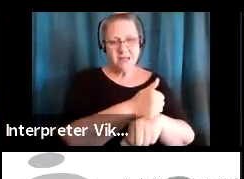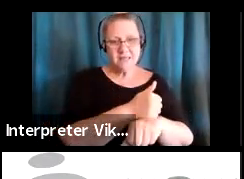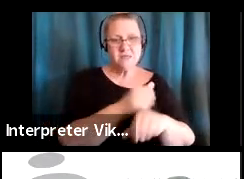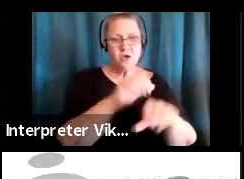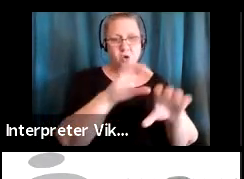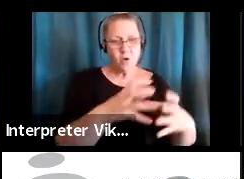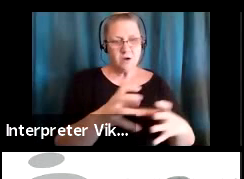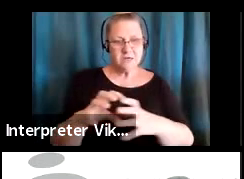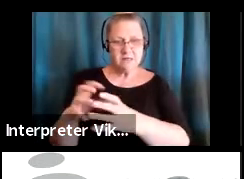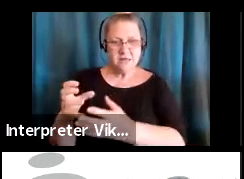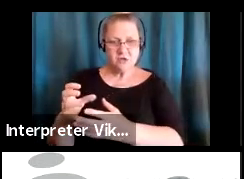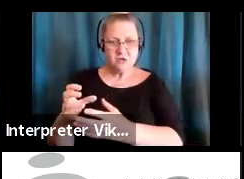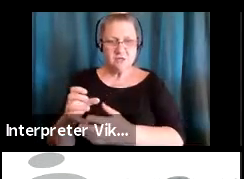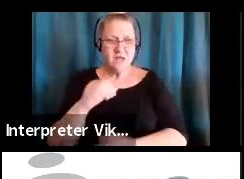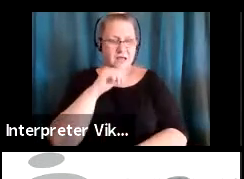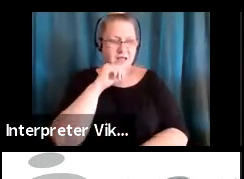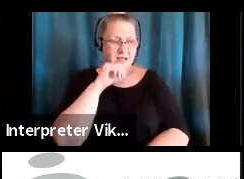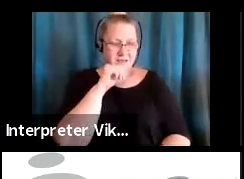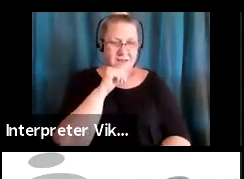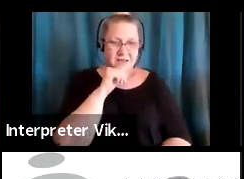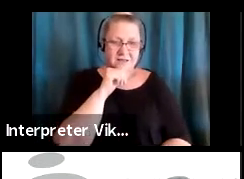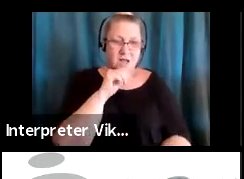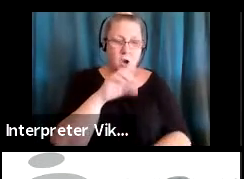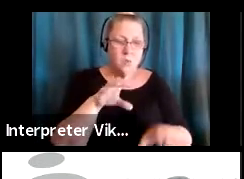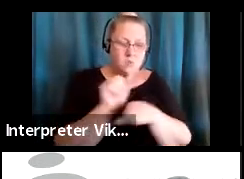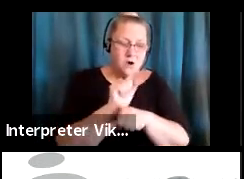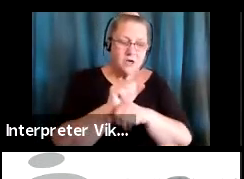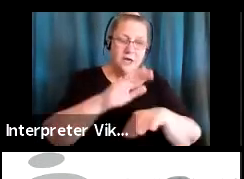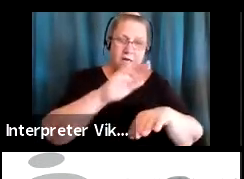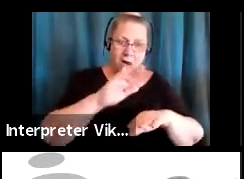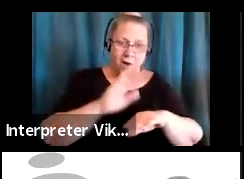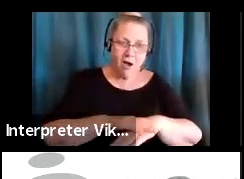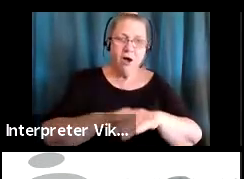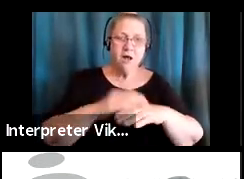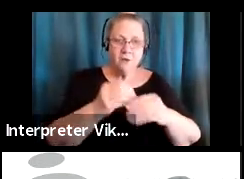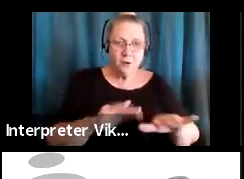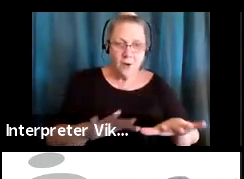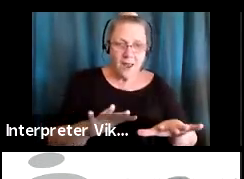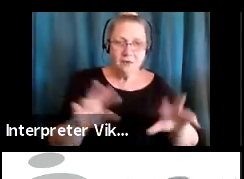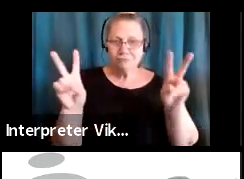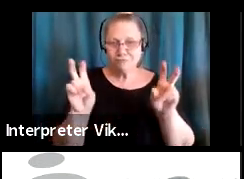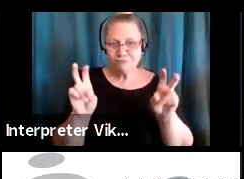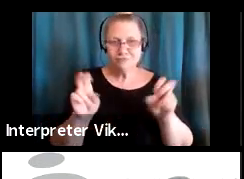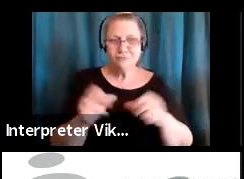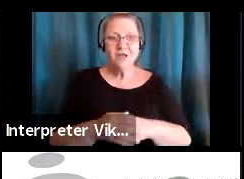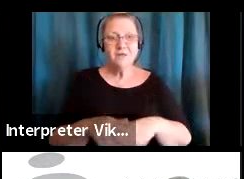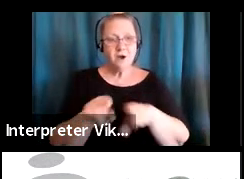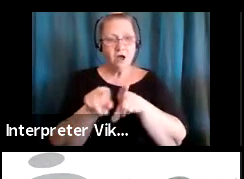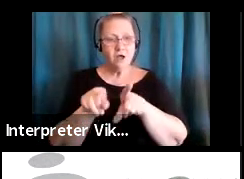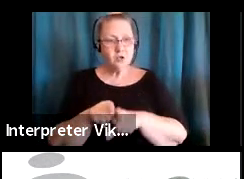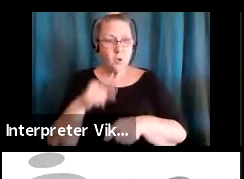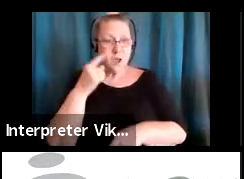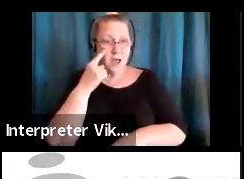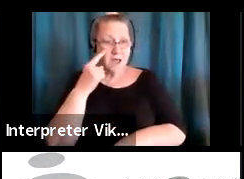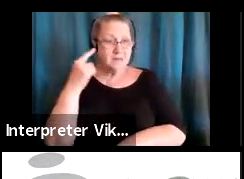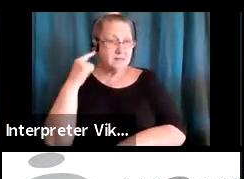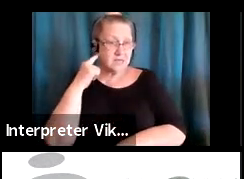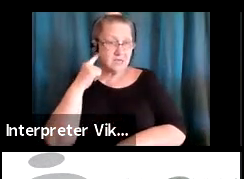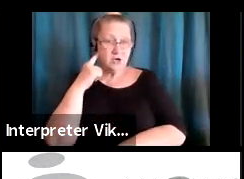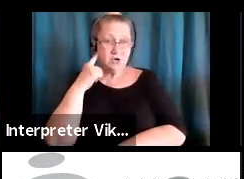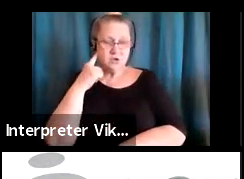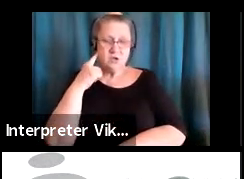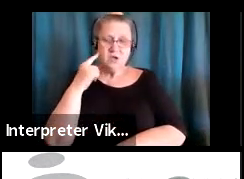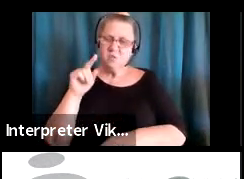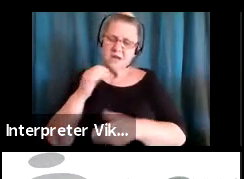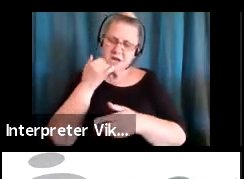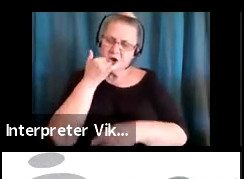we say, in the ground game or doing the work on the ground, but there are eyes and ears. We can call them and say, hey, we did this last week. Why isn't it